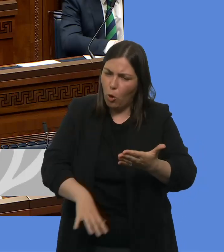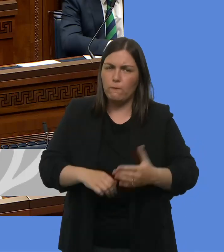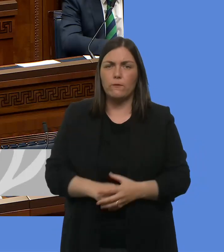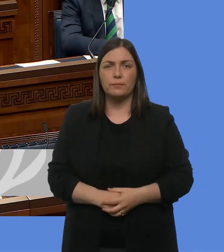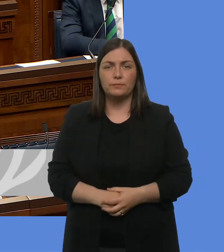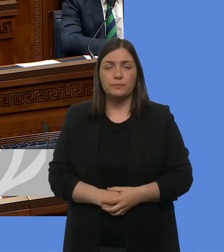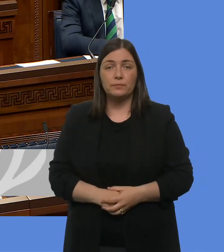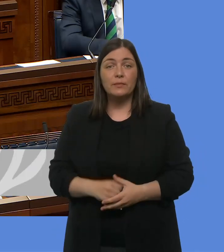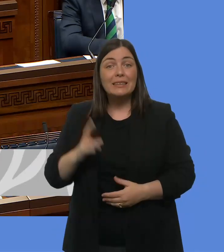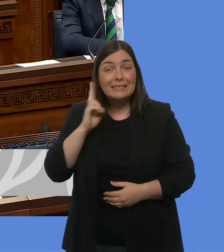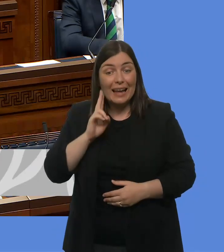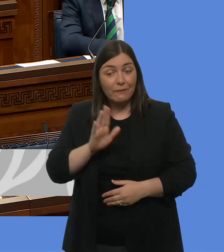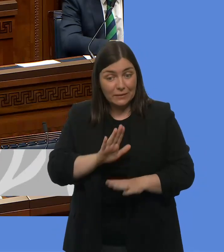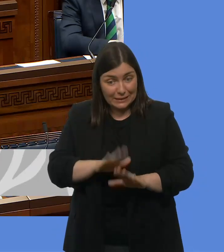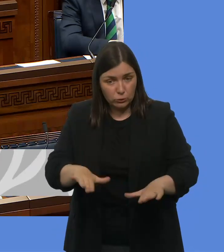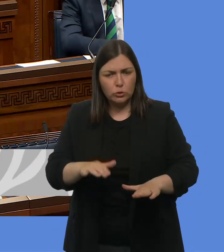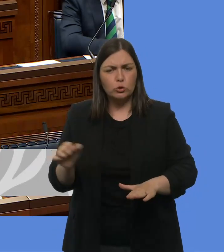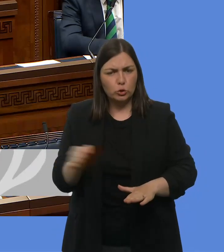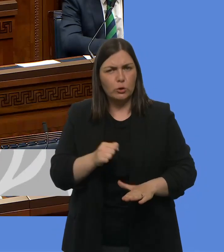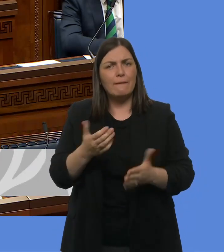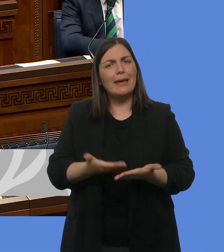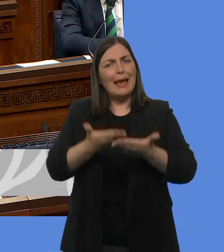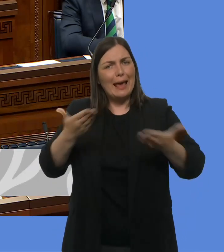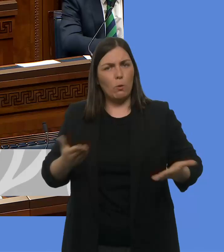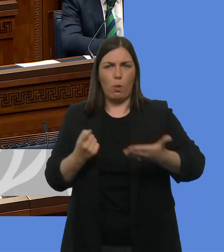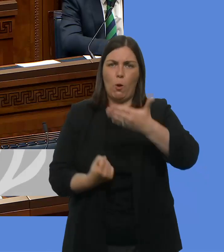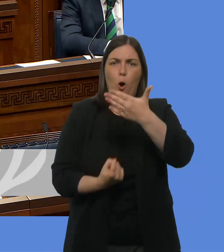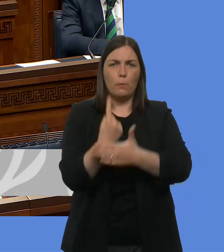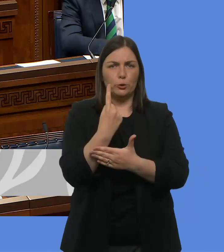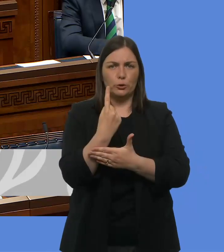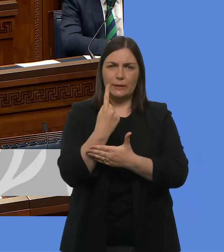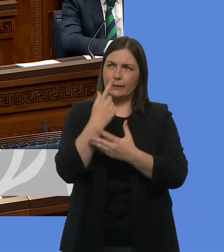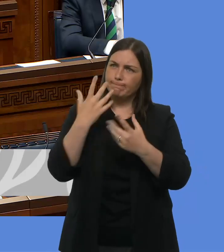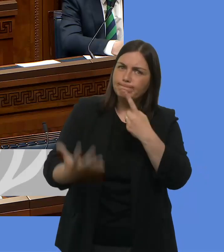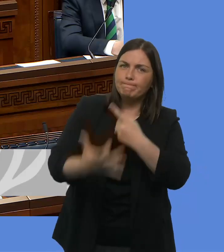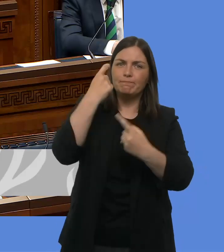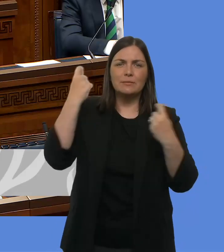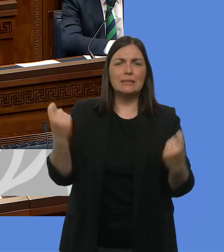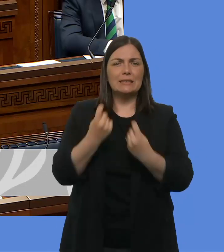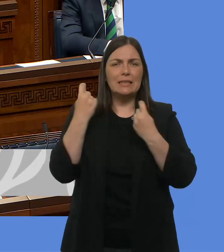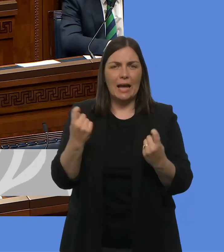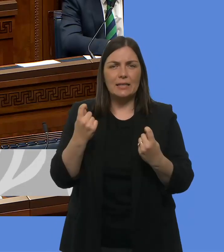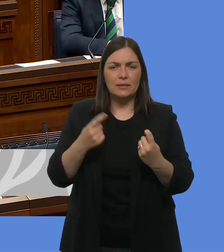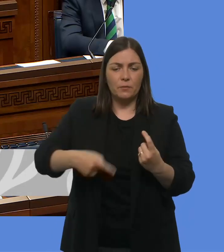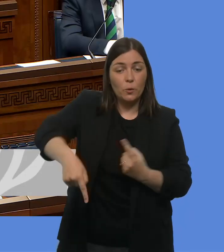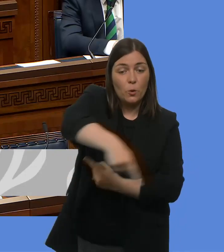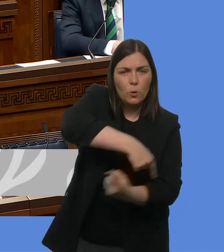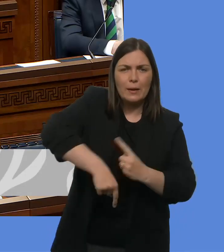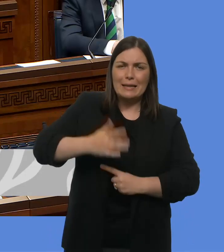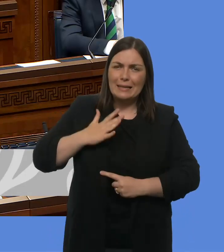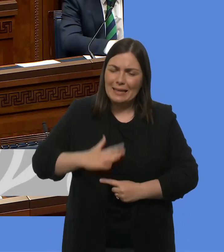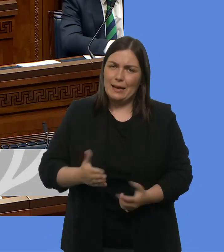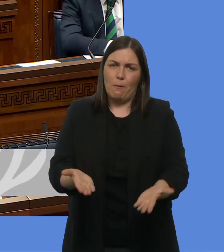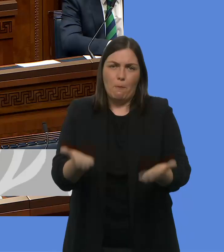equal opportunity to succeed, it is crucial to invest in more teachers of the deaf, ensuring their availability to every